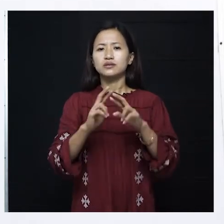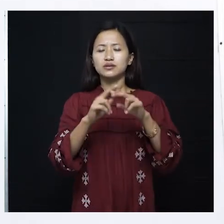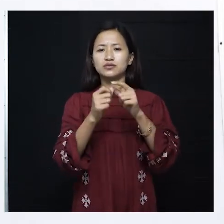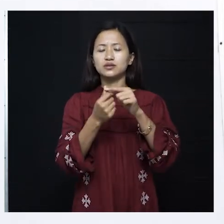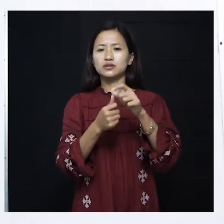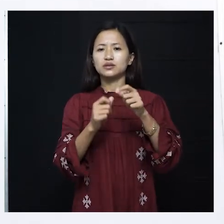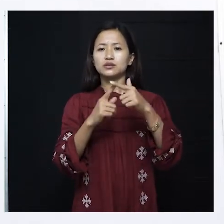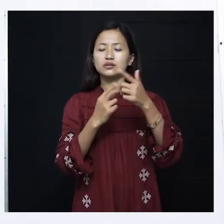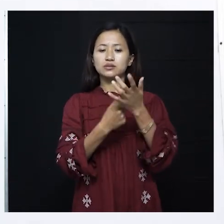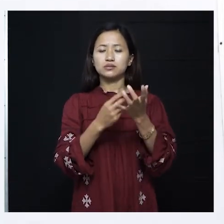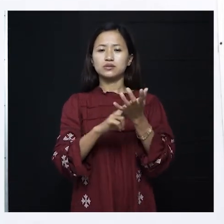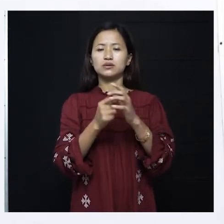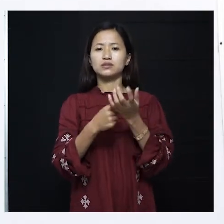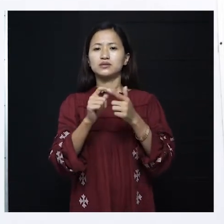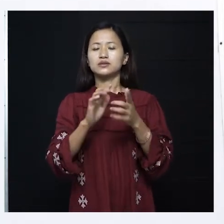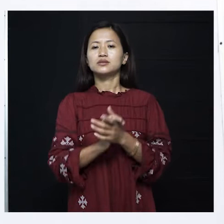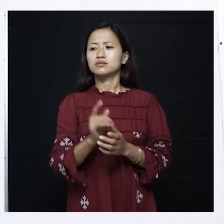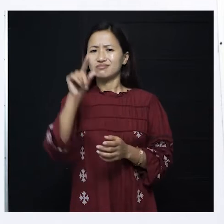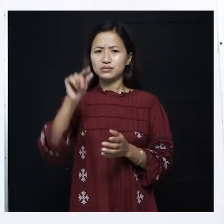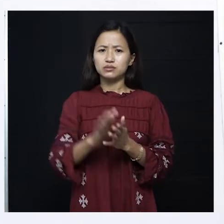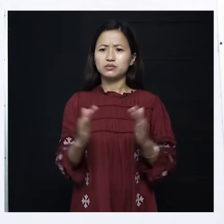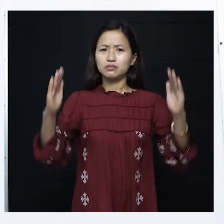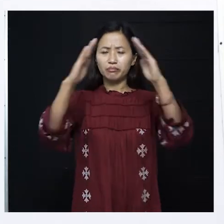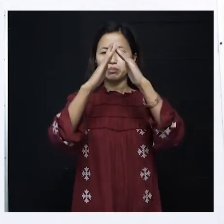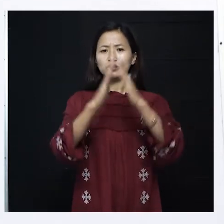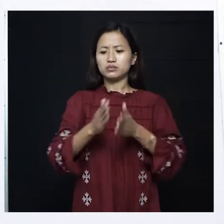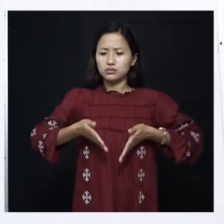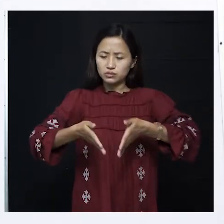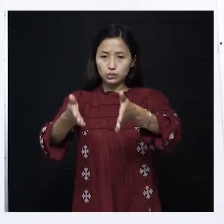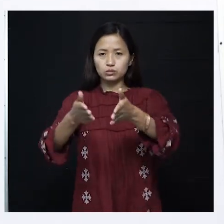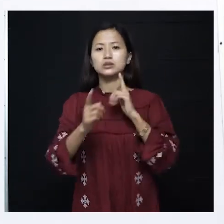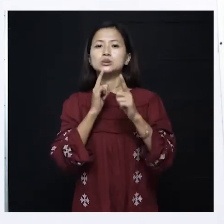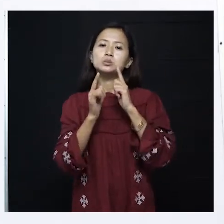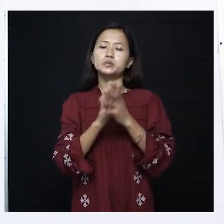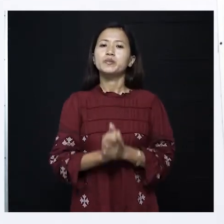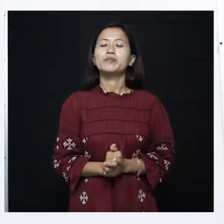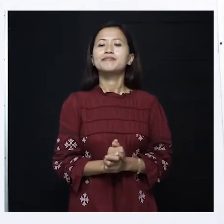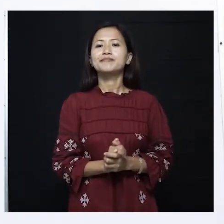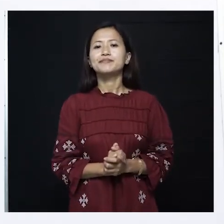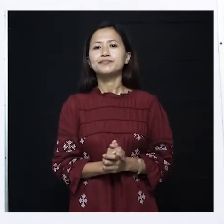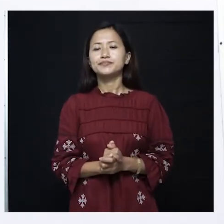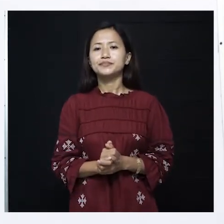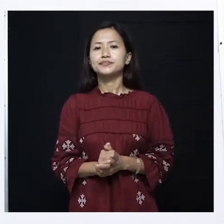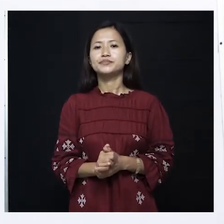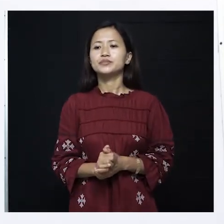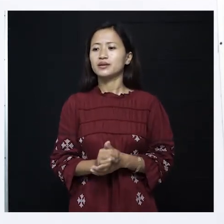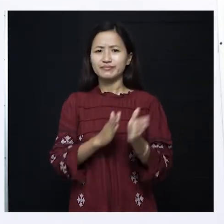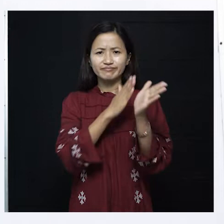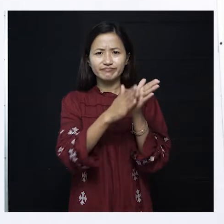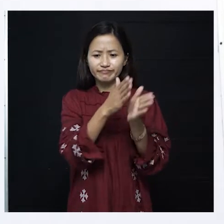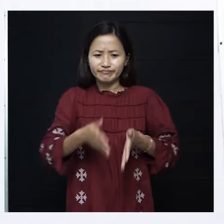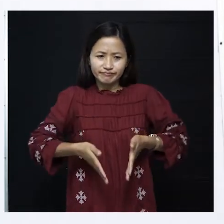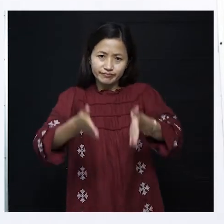about it can be to do with the mountains, the roads, okay? to do with this railways,